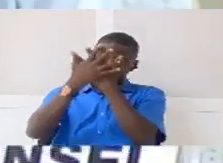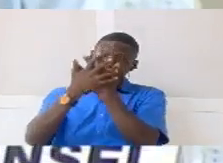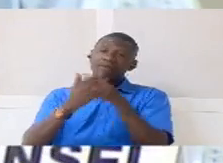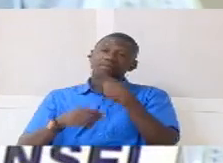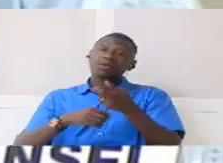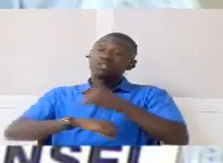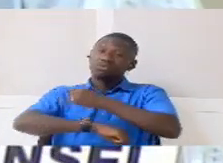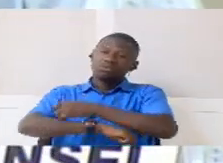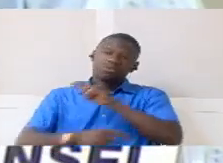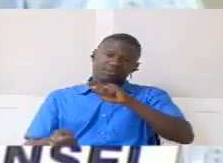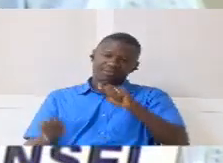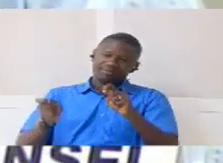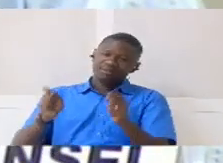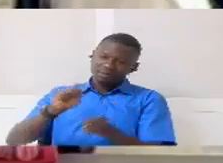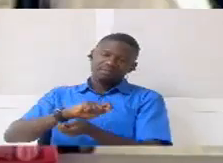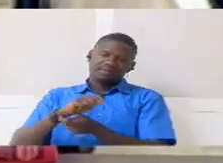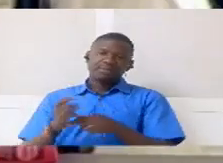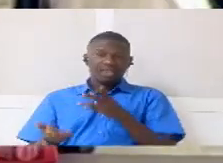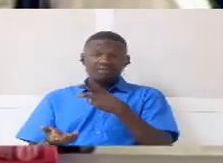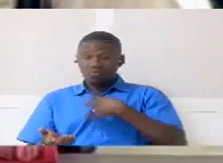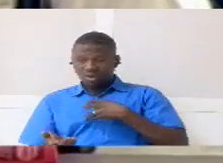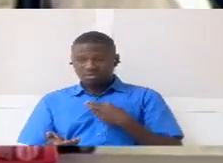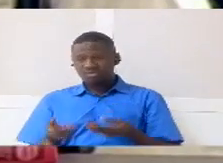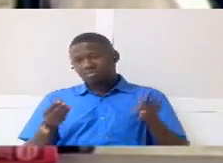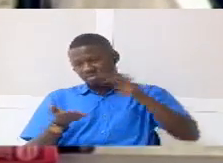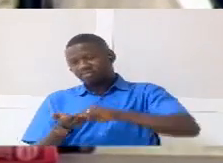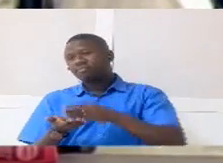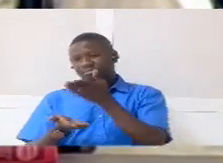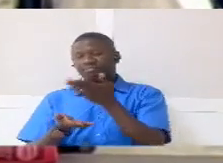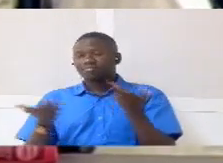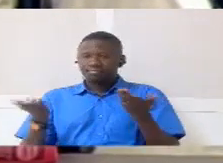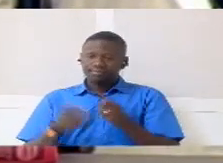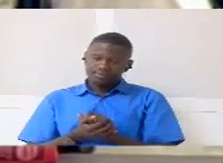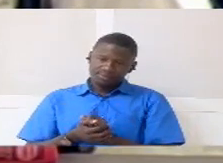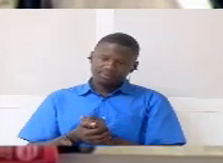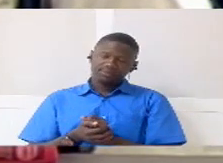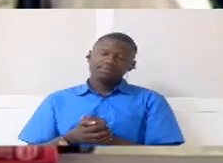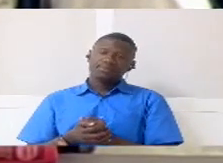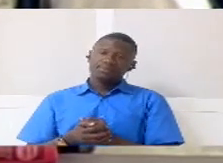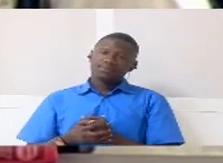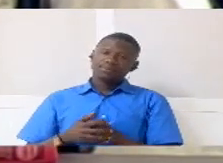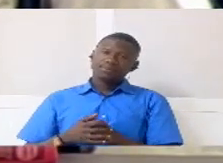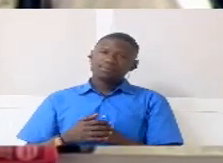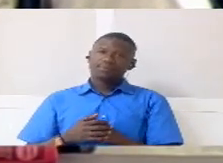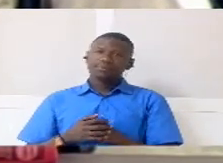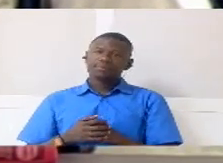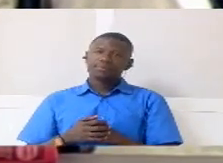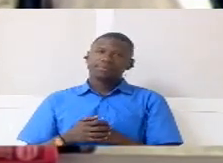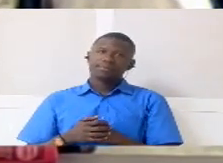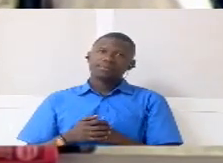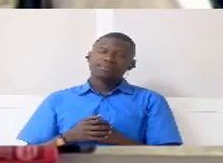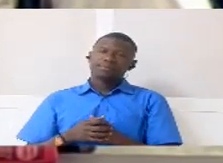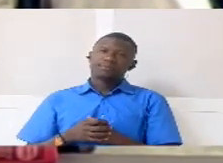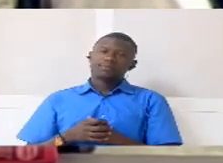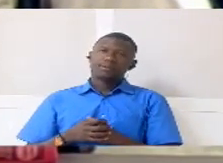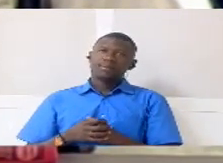as well. Ko bandulato ete fanansi kuma kangulu fo isi ya marolu dinole falingulu meni ya lonko inyanta kela menusi